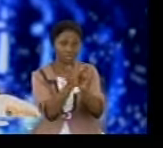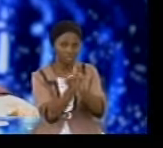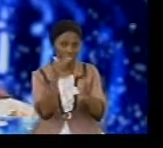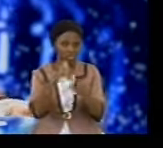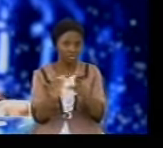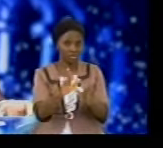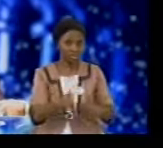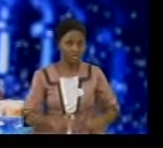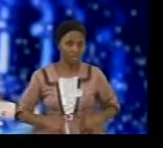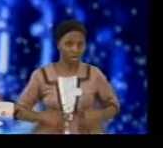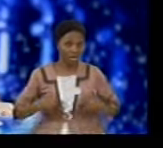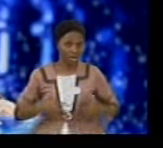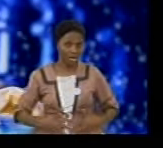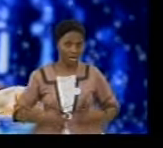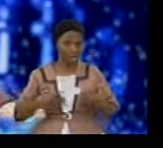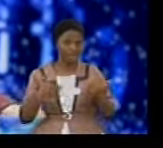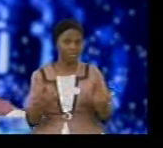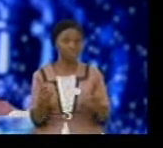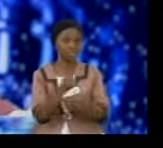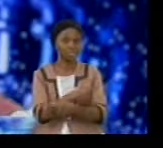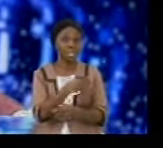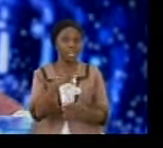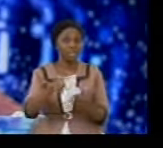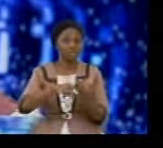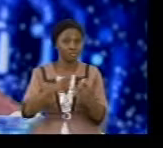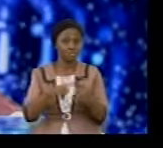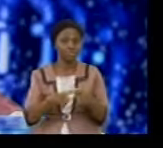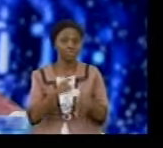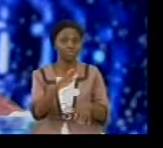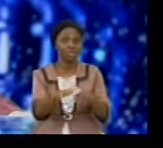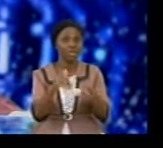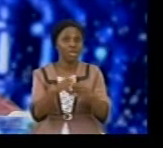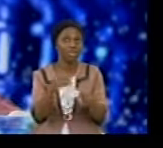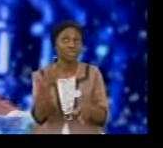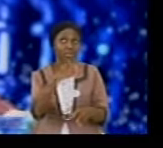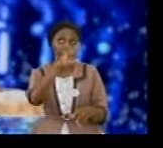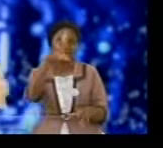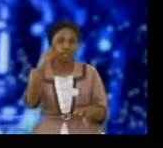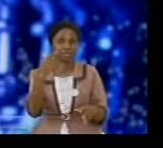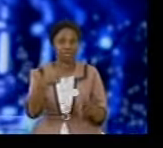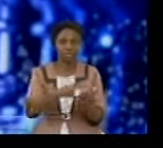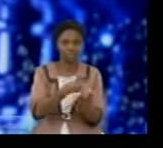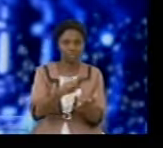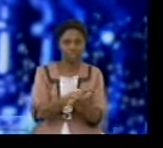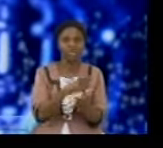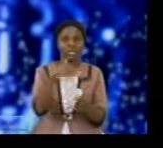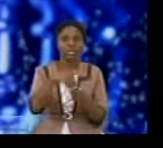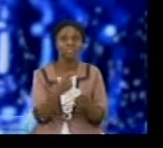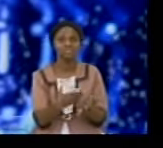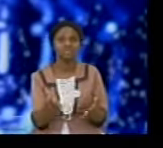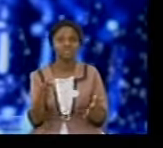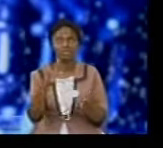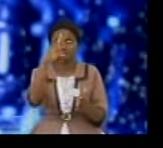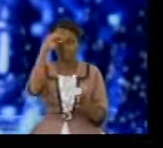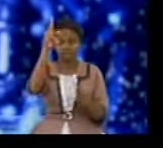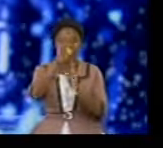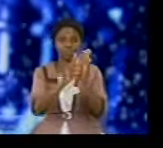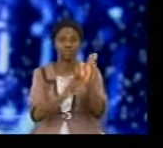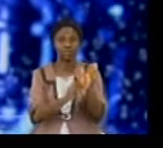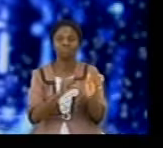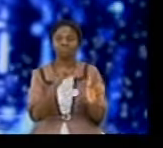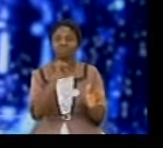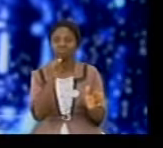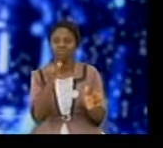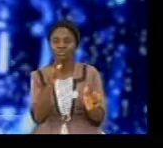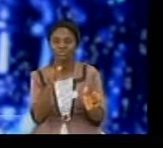begin to walk in the light of the gospel. You begin to walk in the fullness of His will, no longer self-willed,